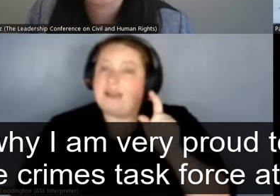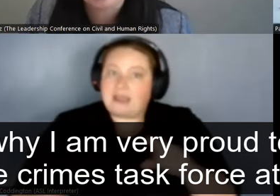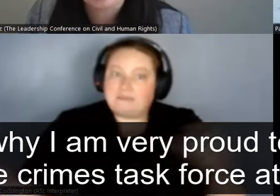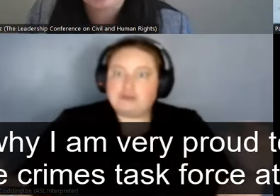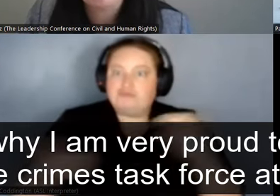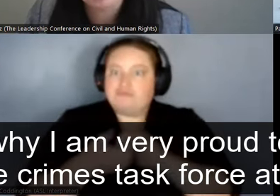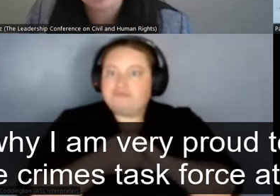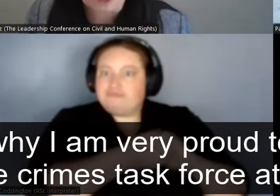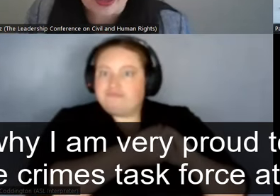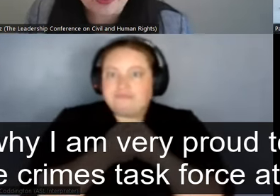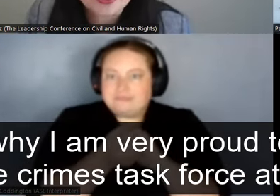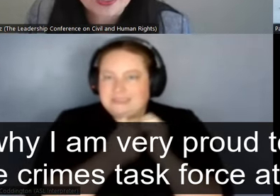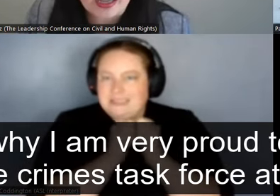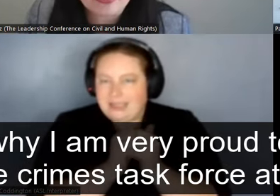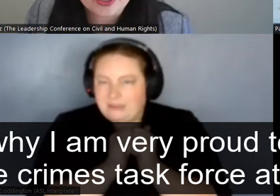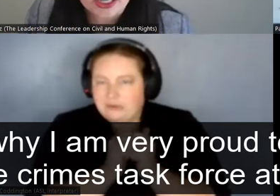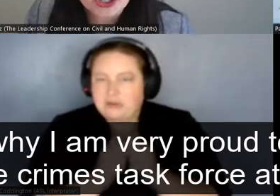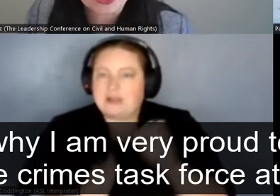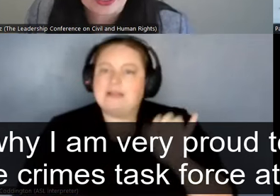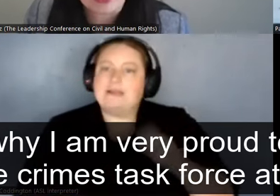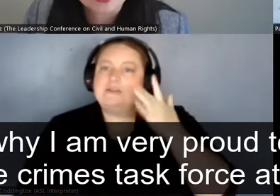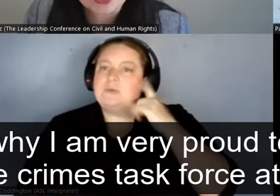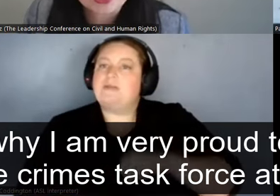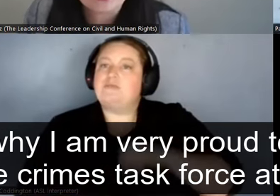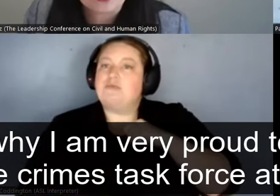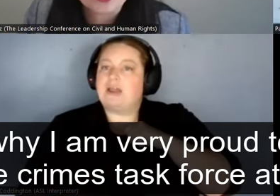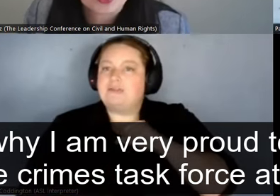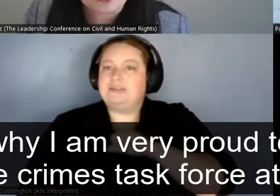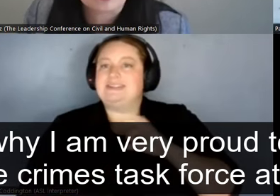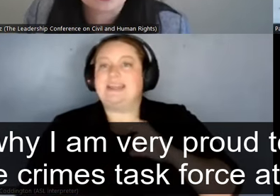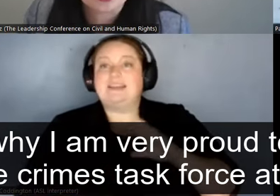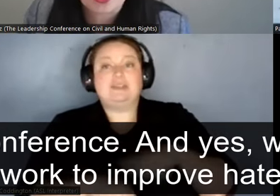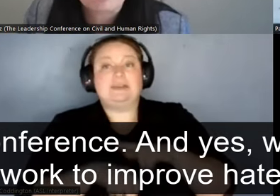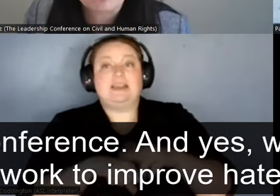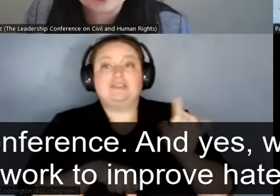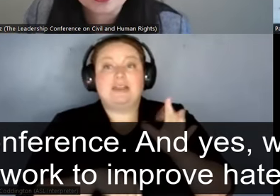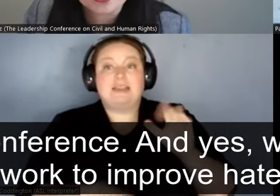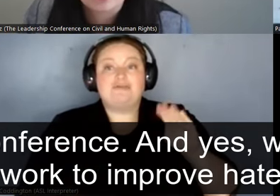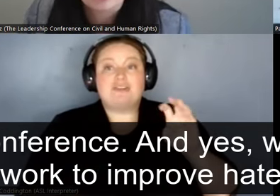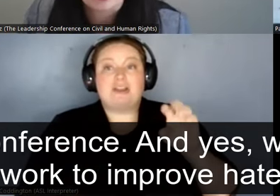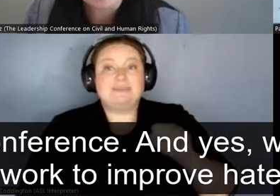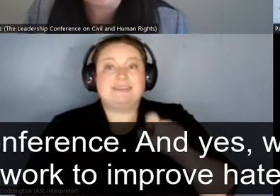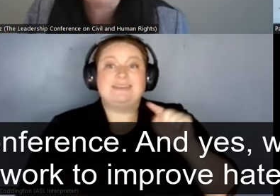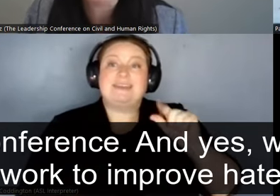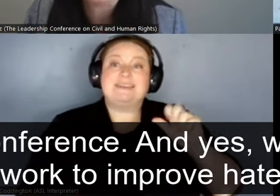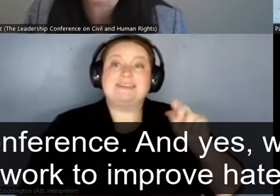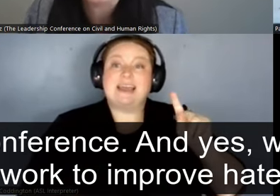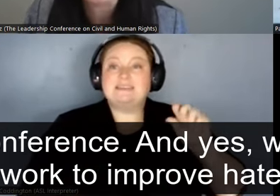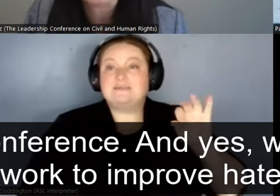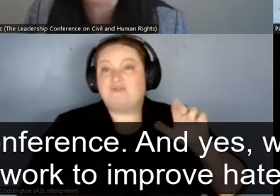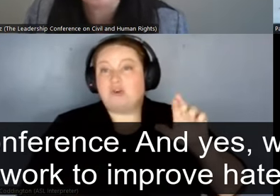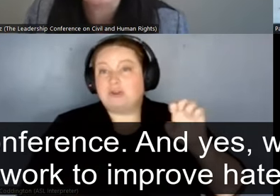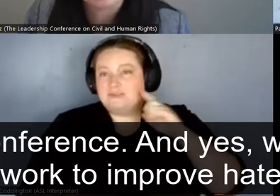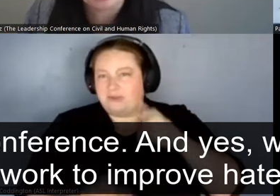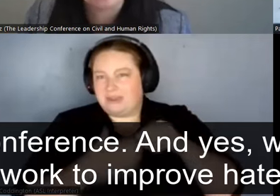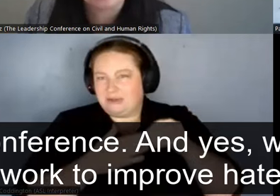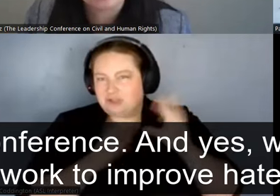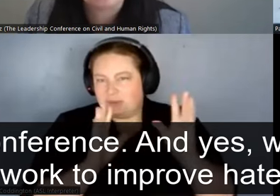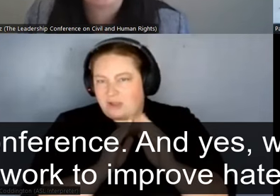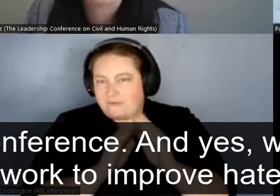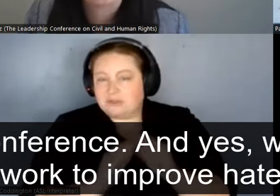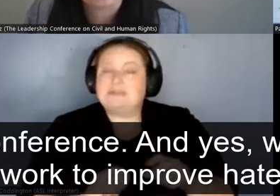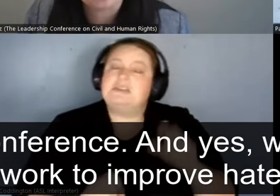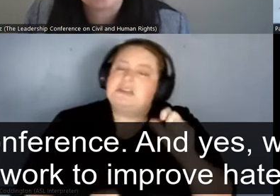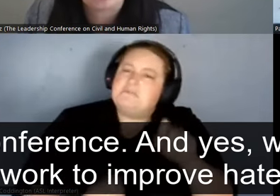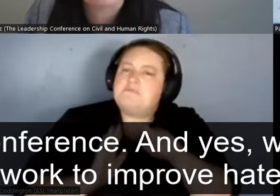And that is why I'm very proud to staff the National Hate Crimes Task Force at the Leadership Conference. Yes, we do policy